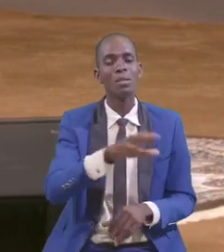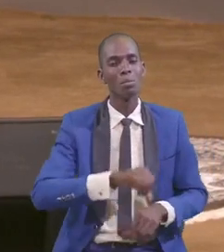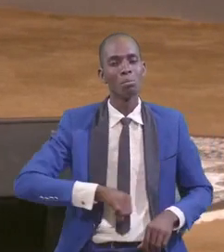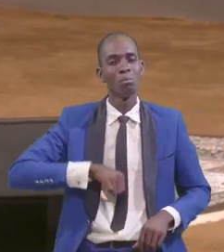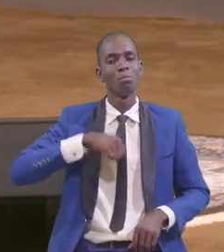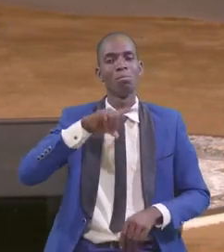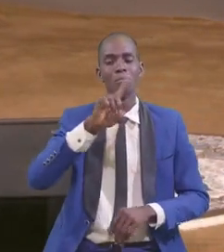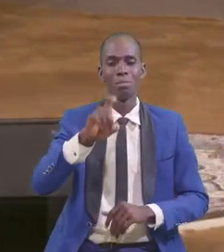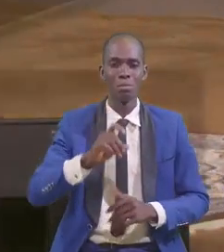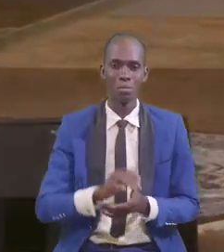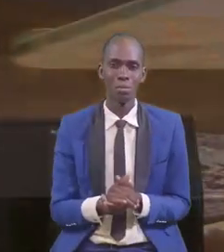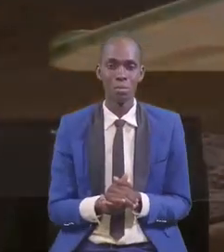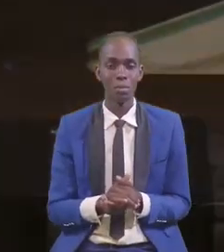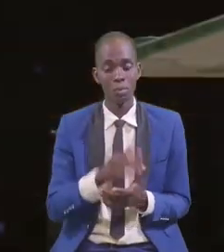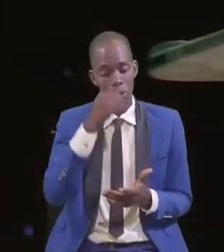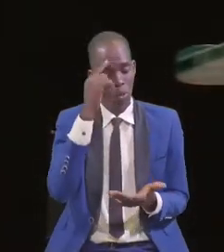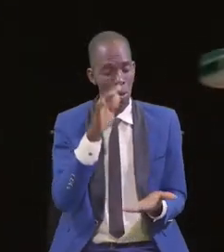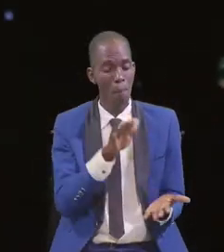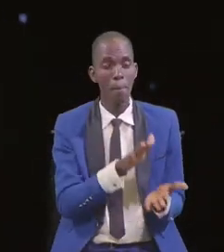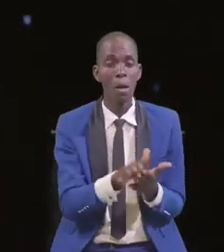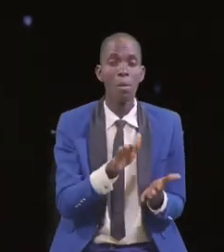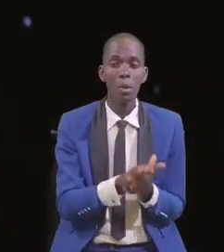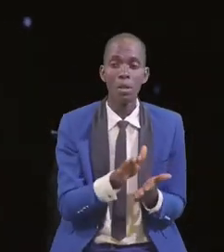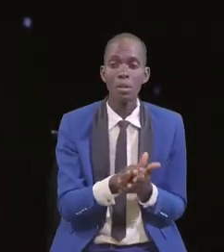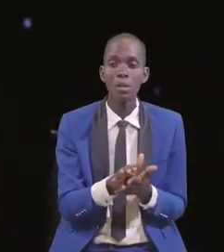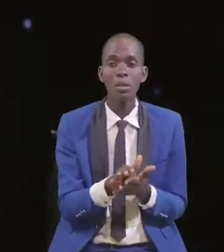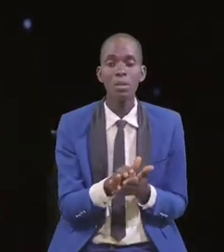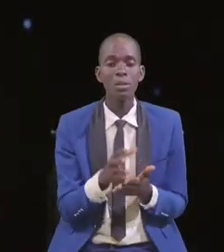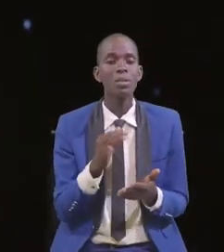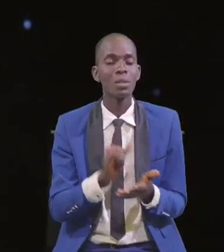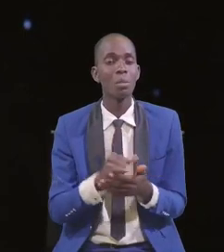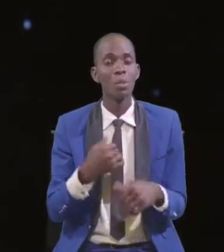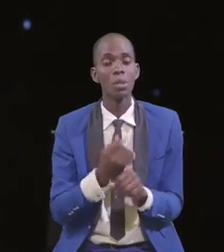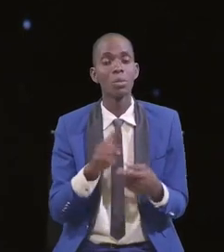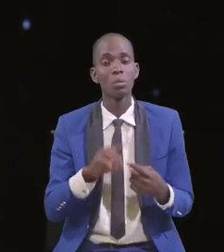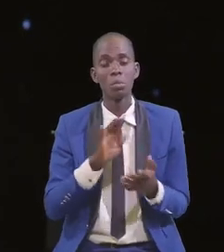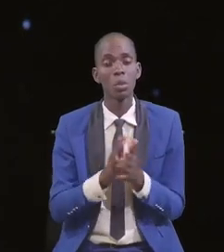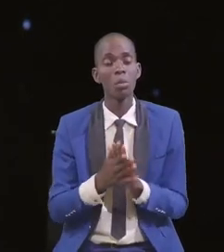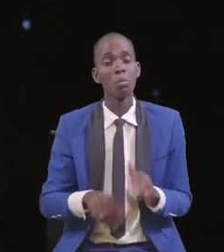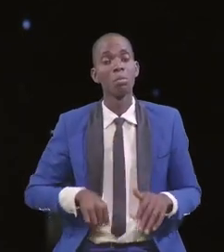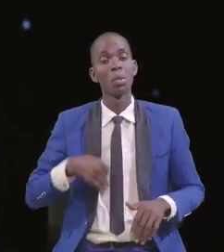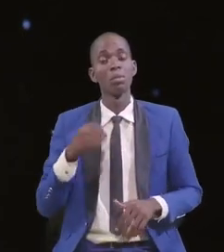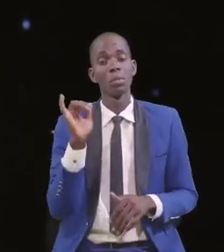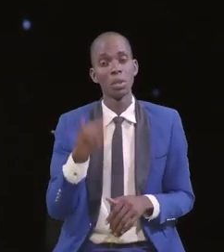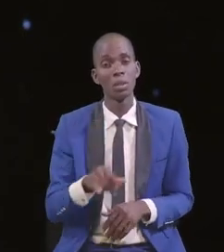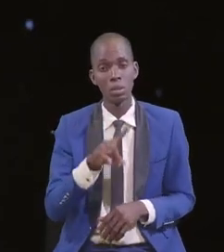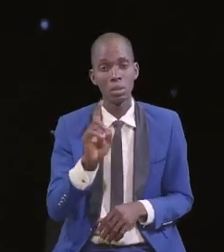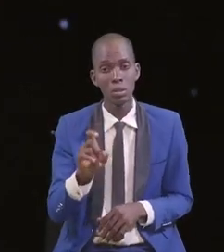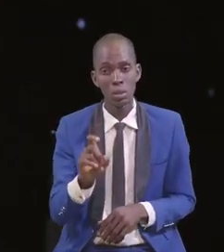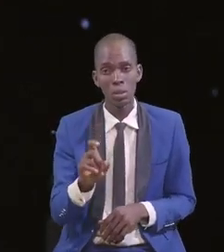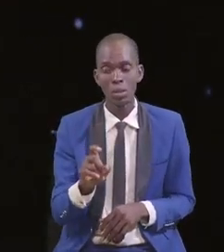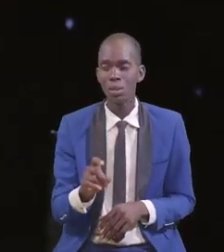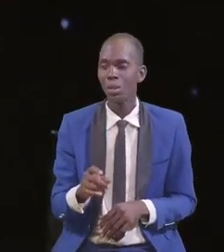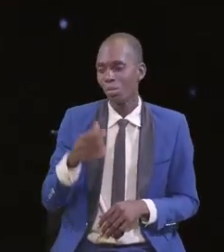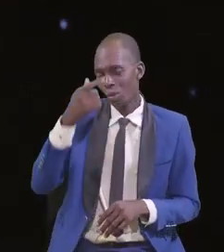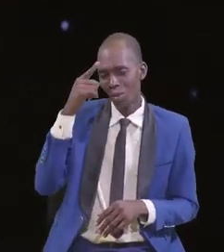proud? Paper, certificate, the pride of life. What makes them proud? The